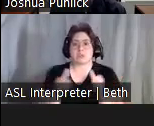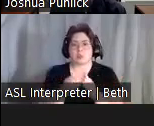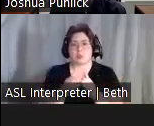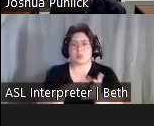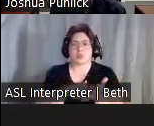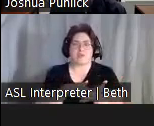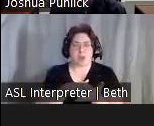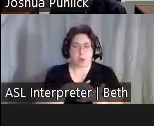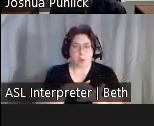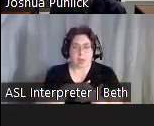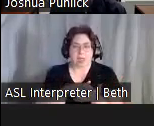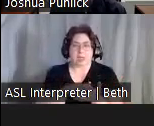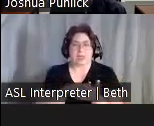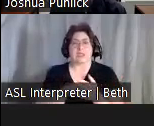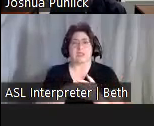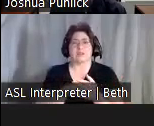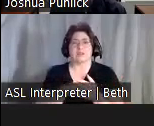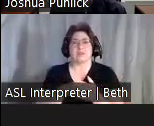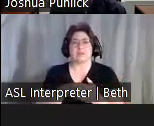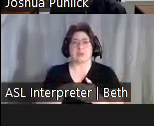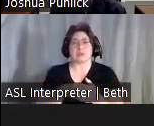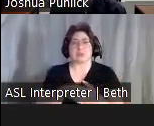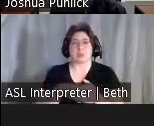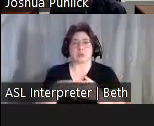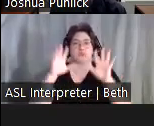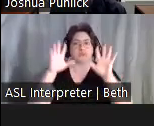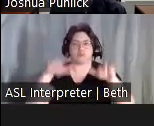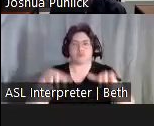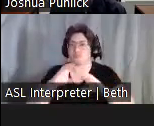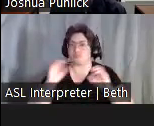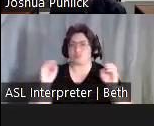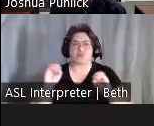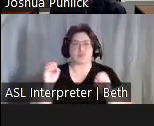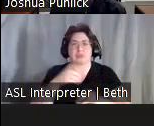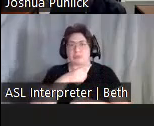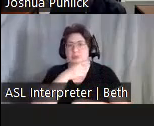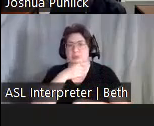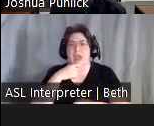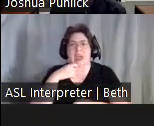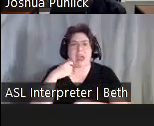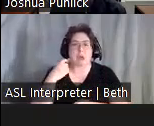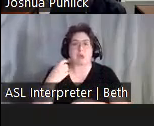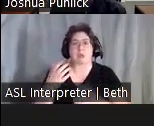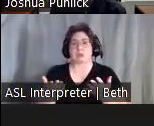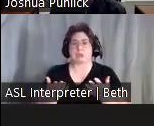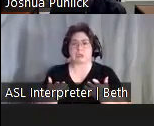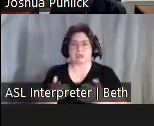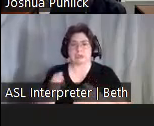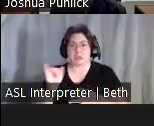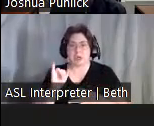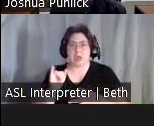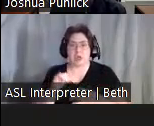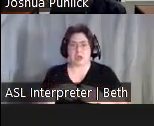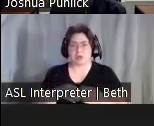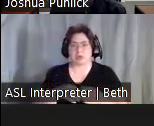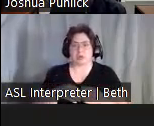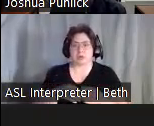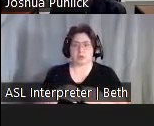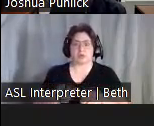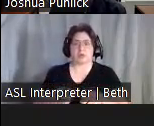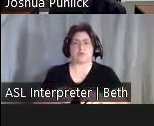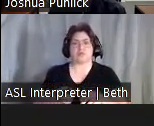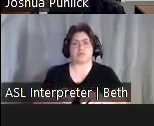to drought, improve the ability to see through the stand and enhance